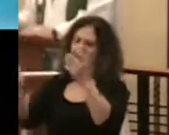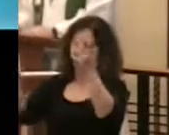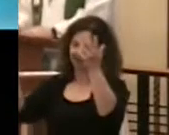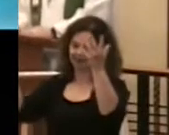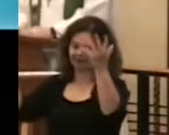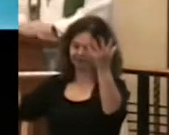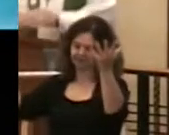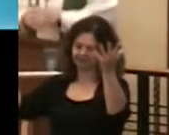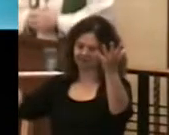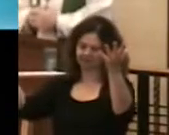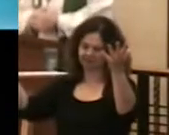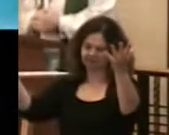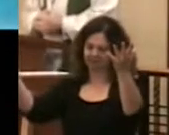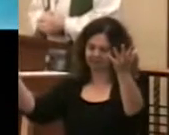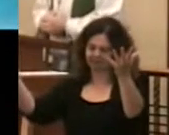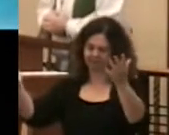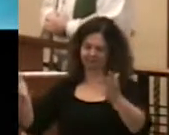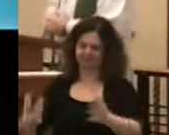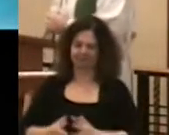Alleluia.